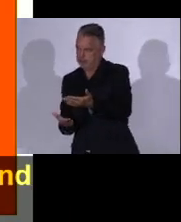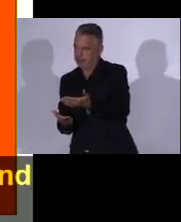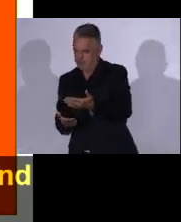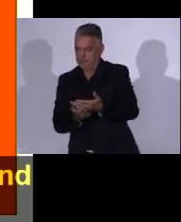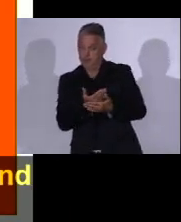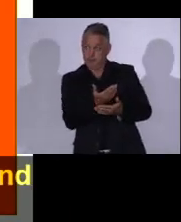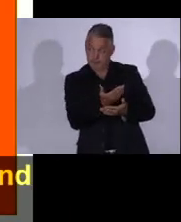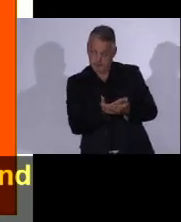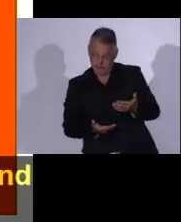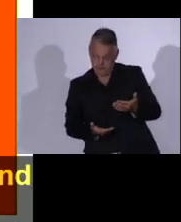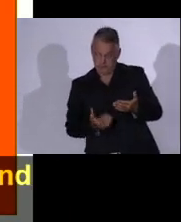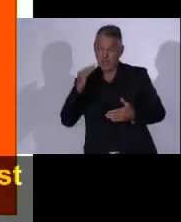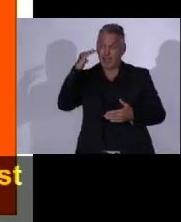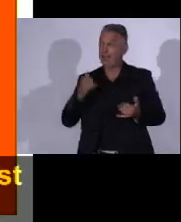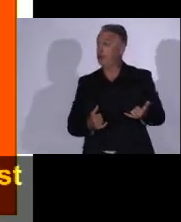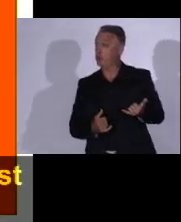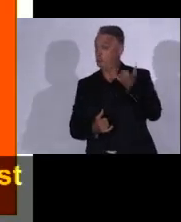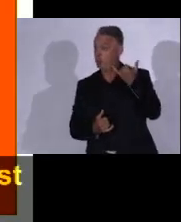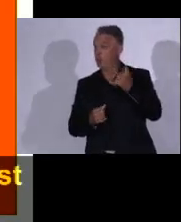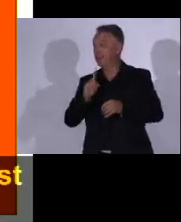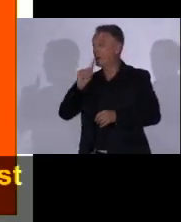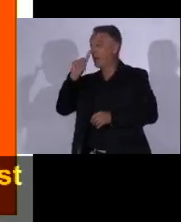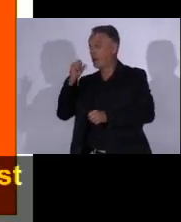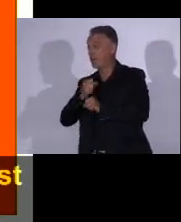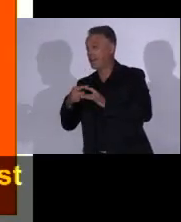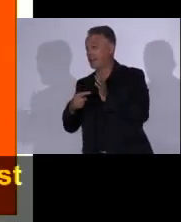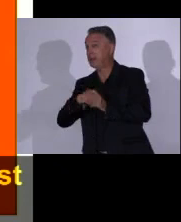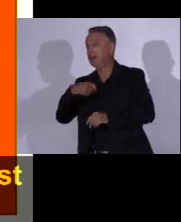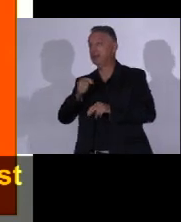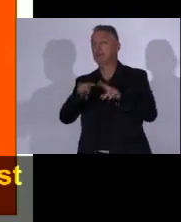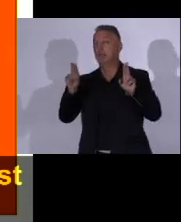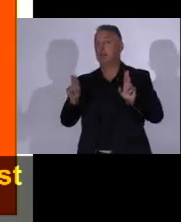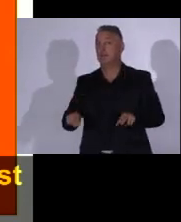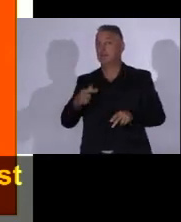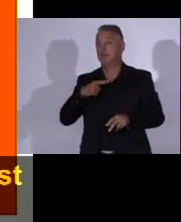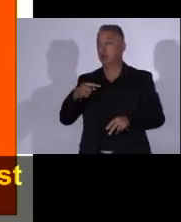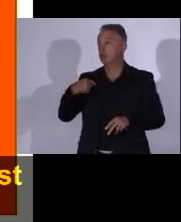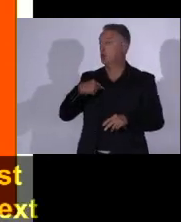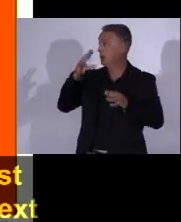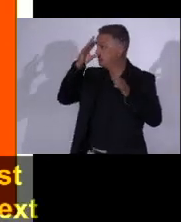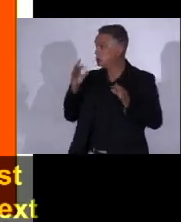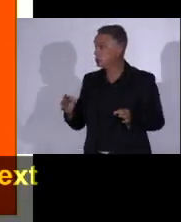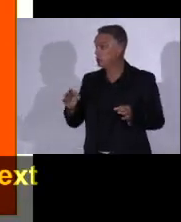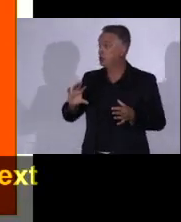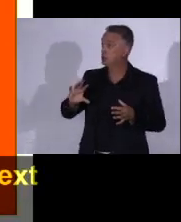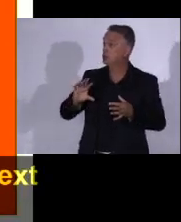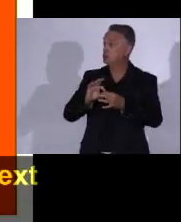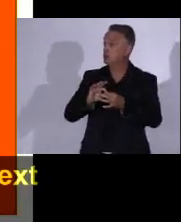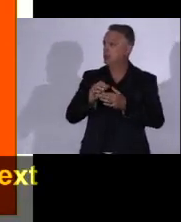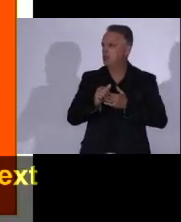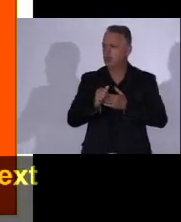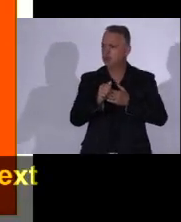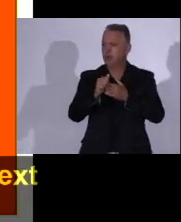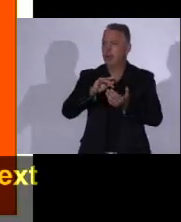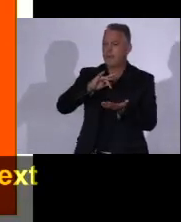a lady who rang the other day to say, I can't come on the next camp because I've decided to join a tour to the